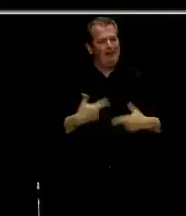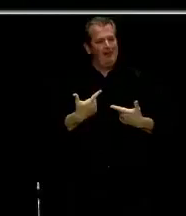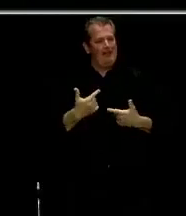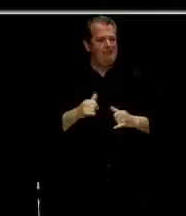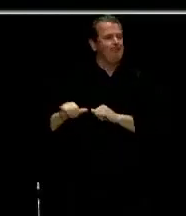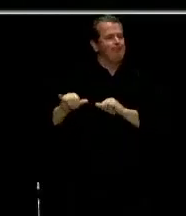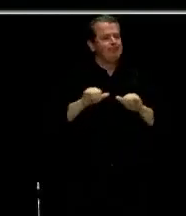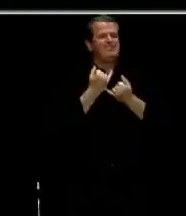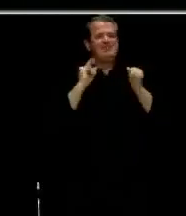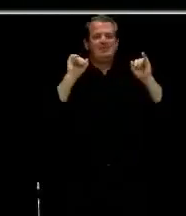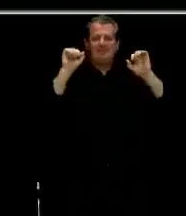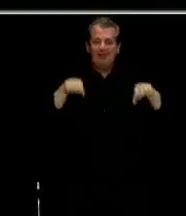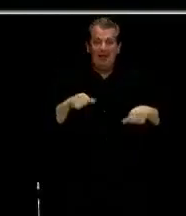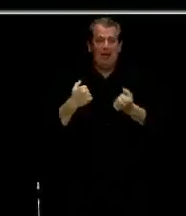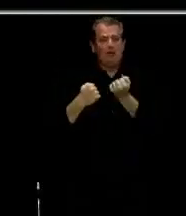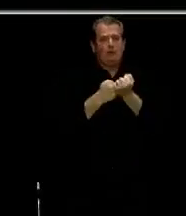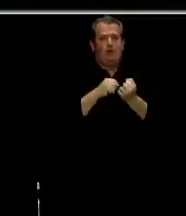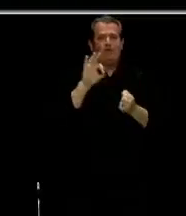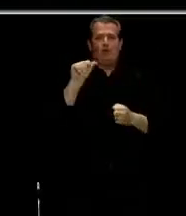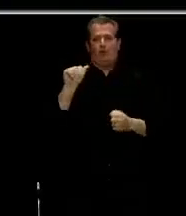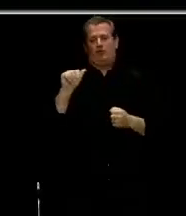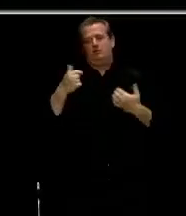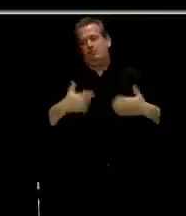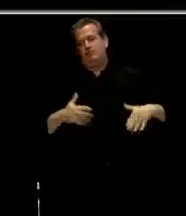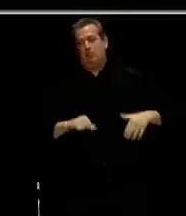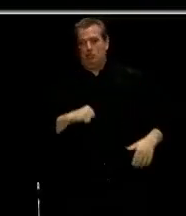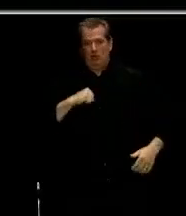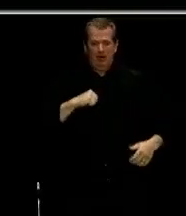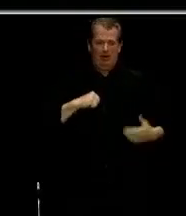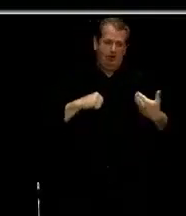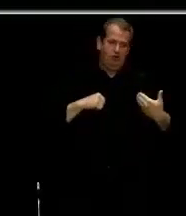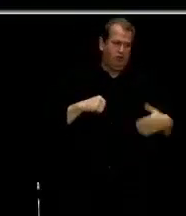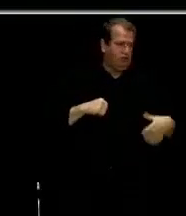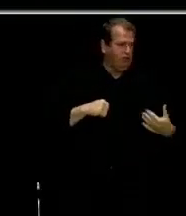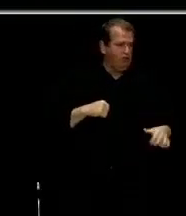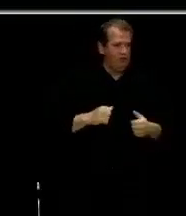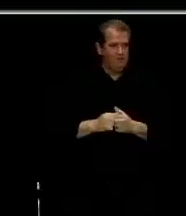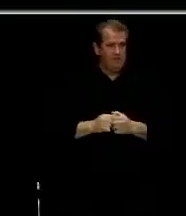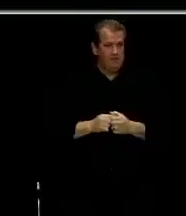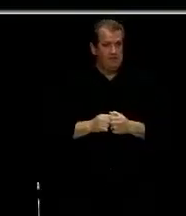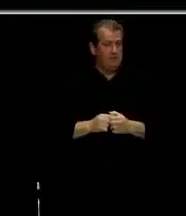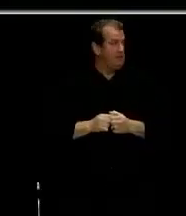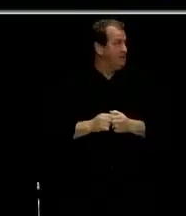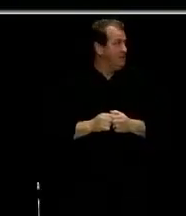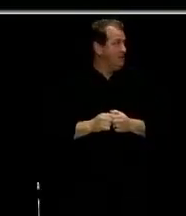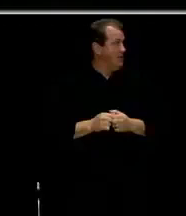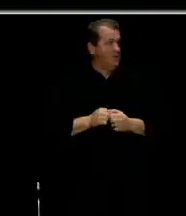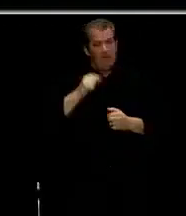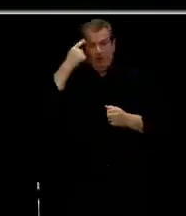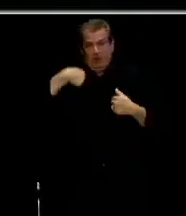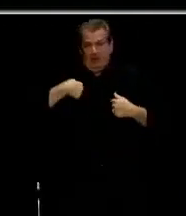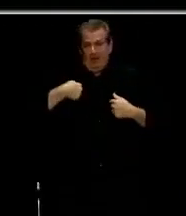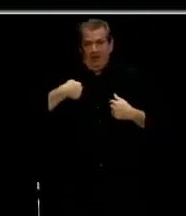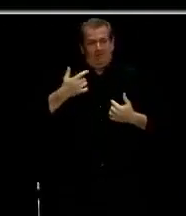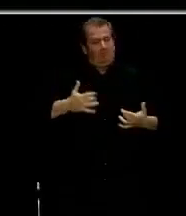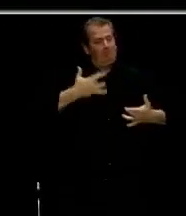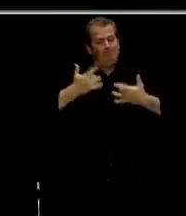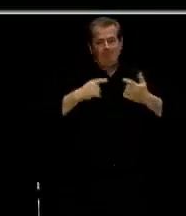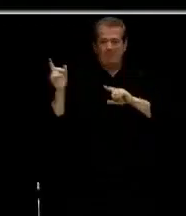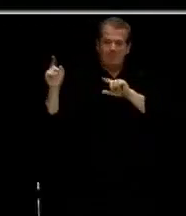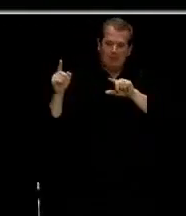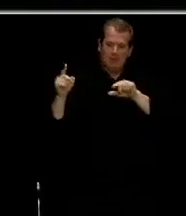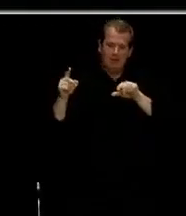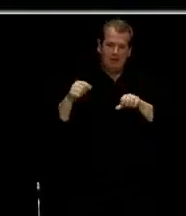Florida society. And I'm so proud of that. And so it's an easy sell for me coming here year after